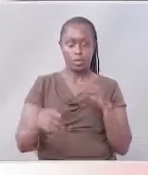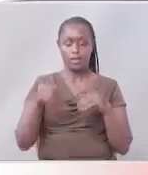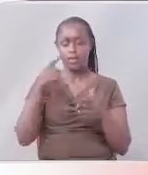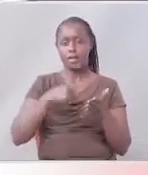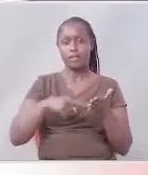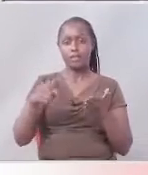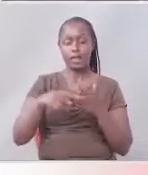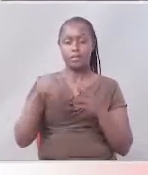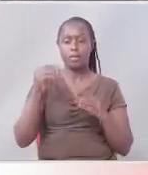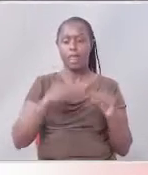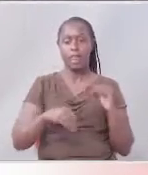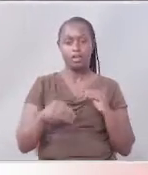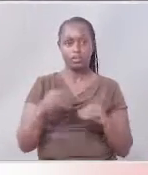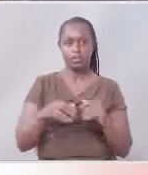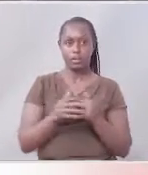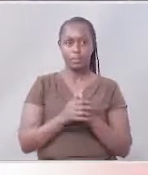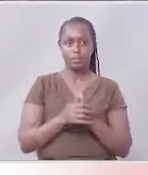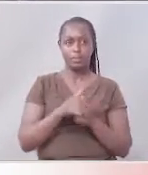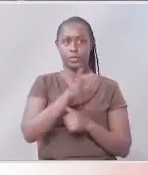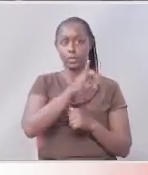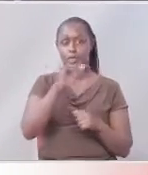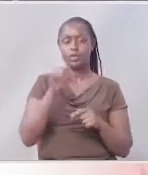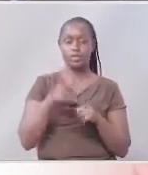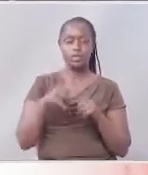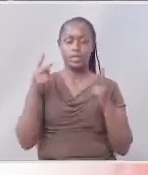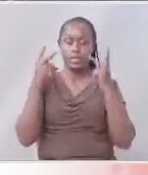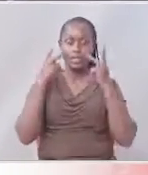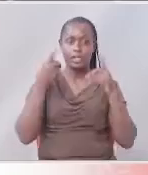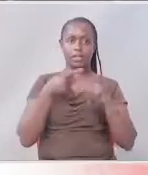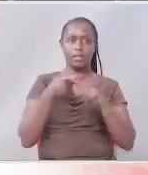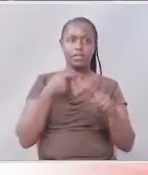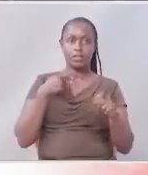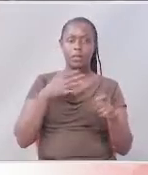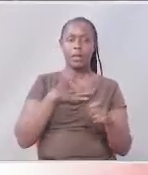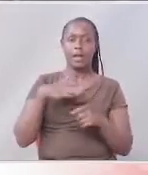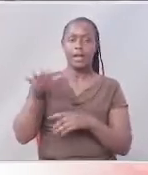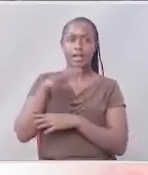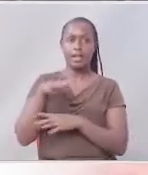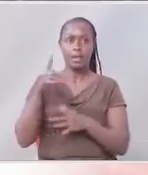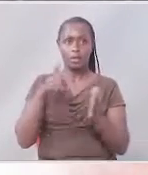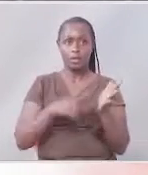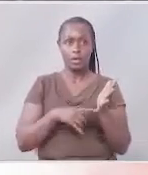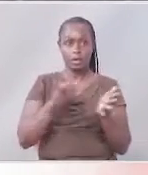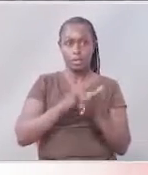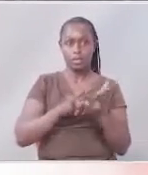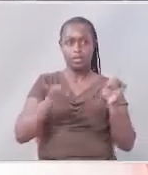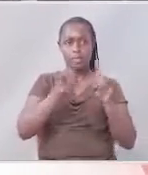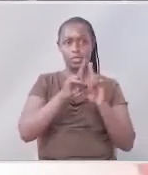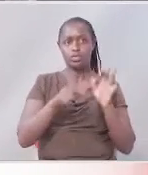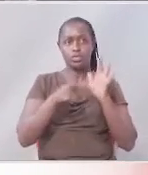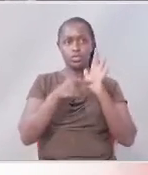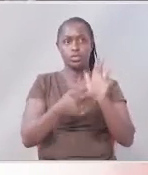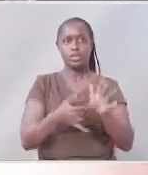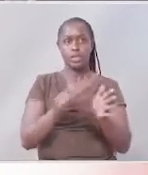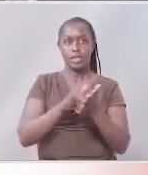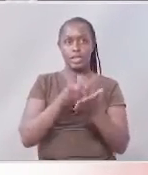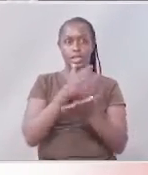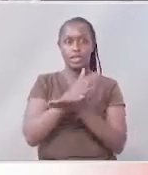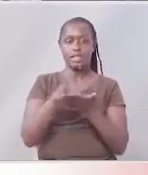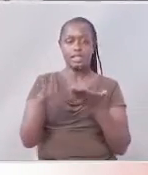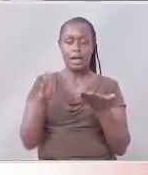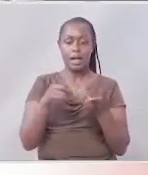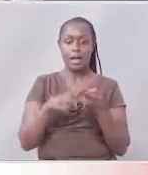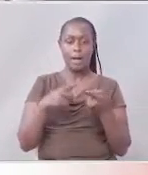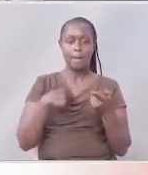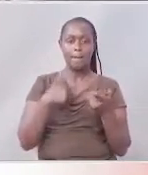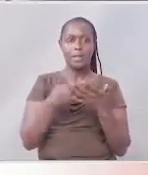verifiable election. What we are seeing from our opponents is the illusion that some mysterious